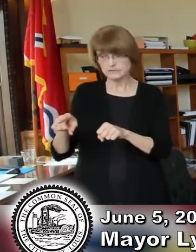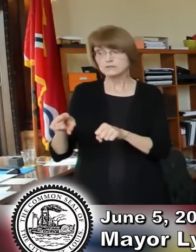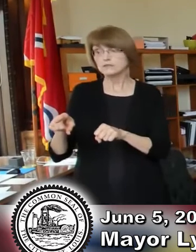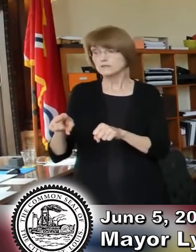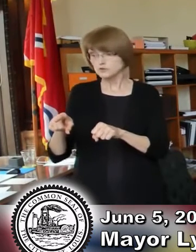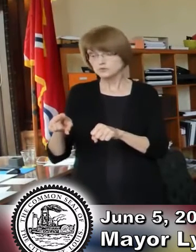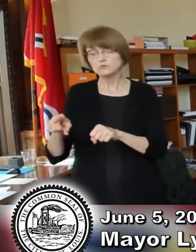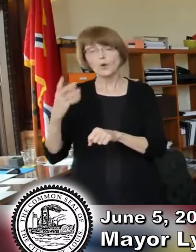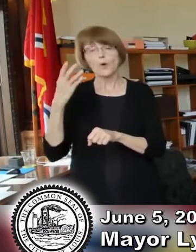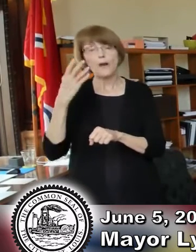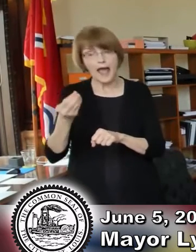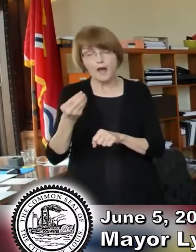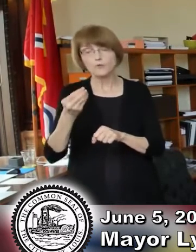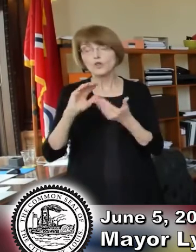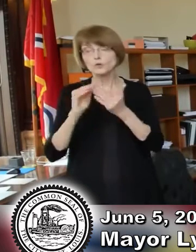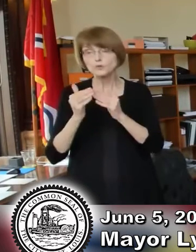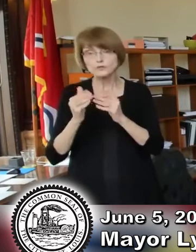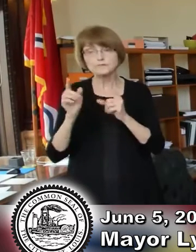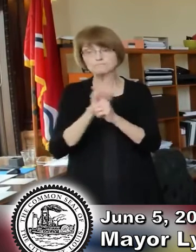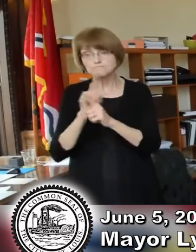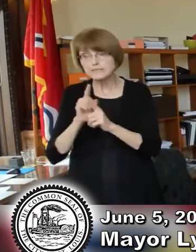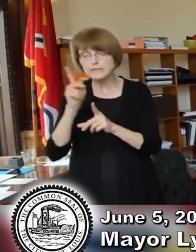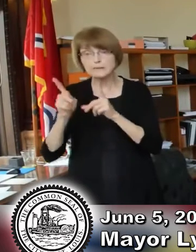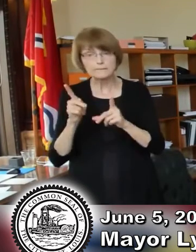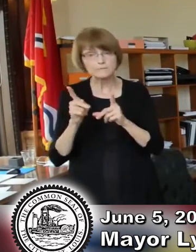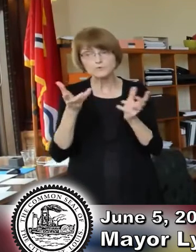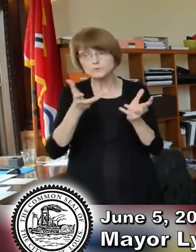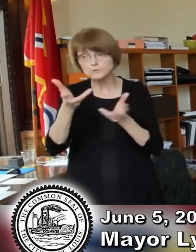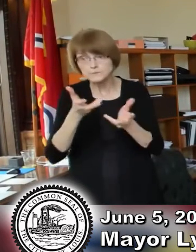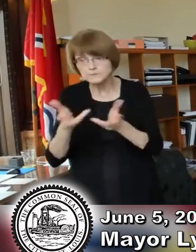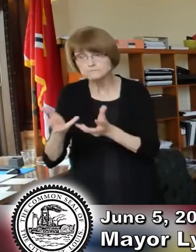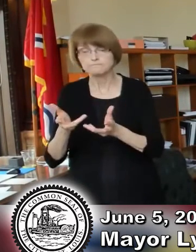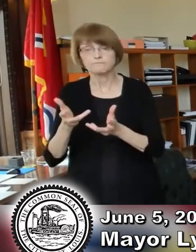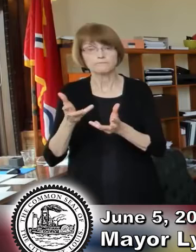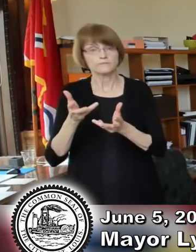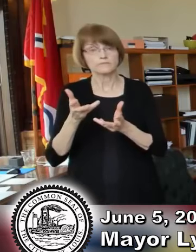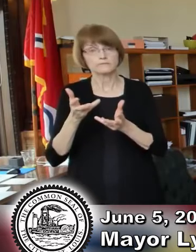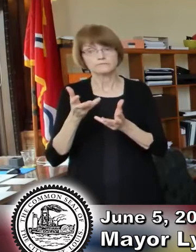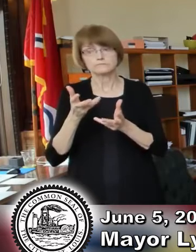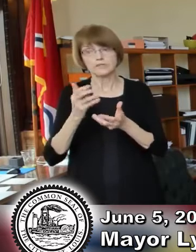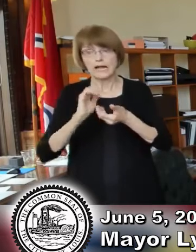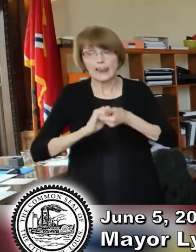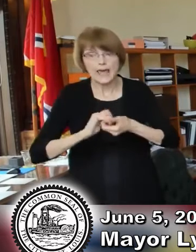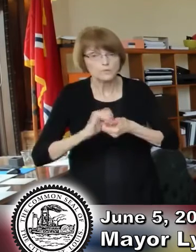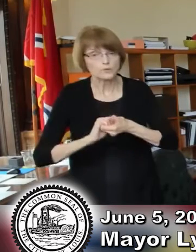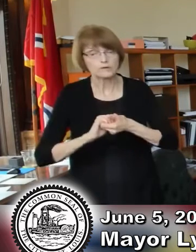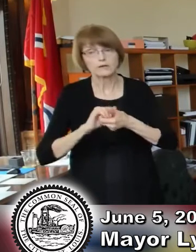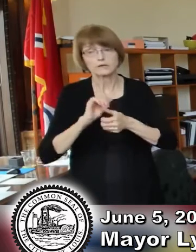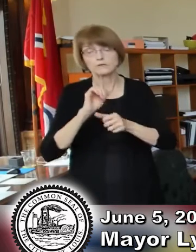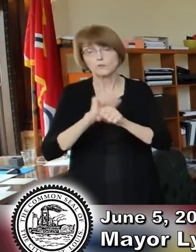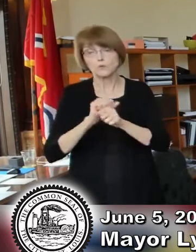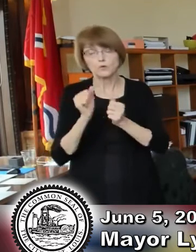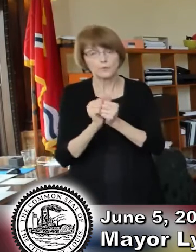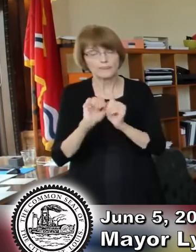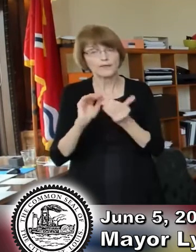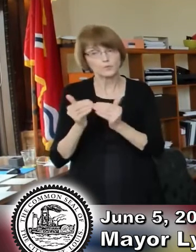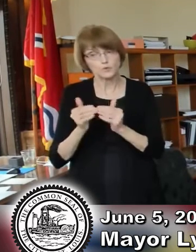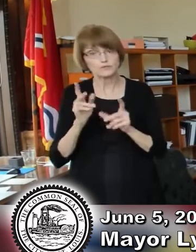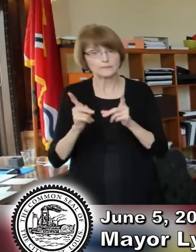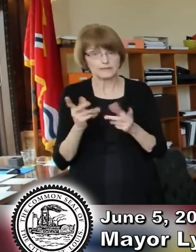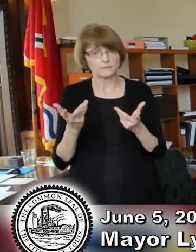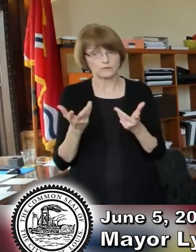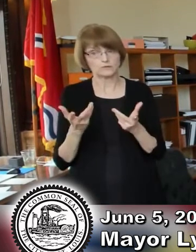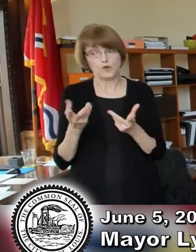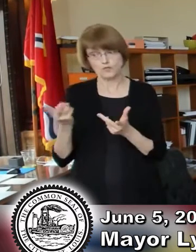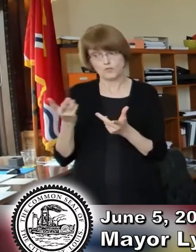community policing and work with the community collaboratively is well placed in those